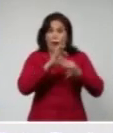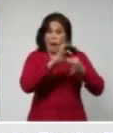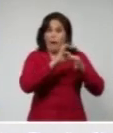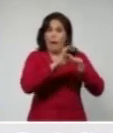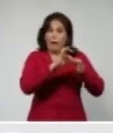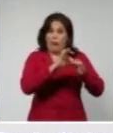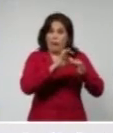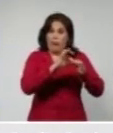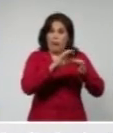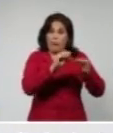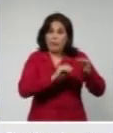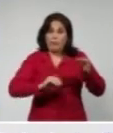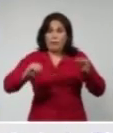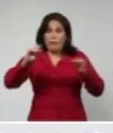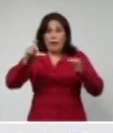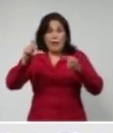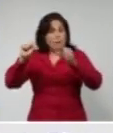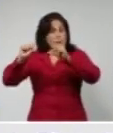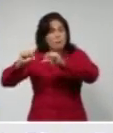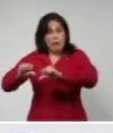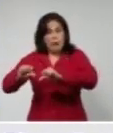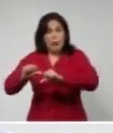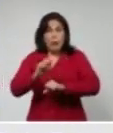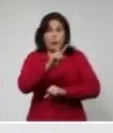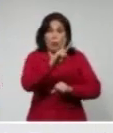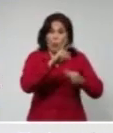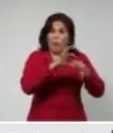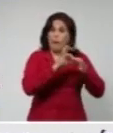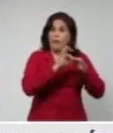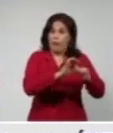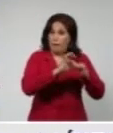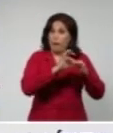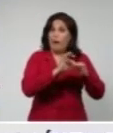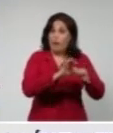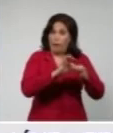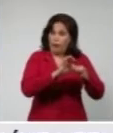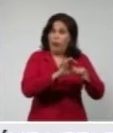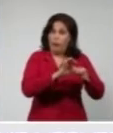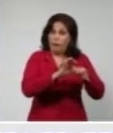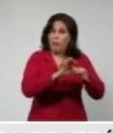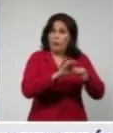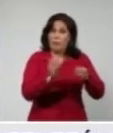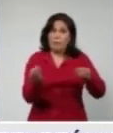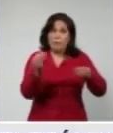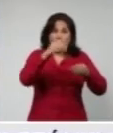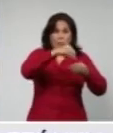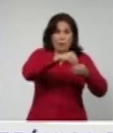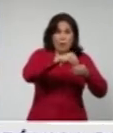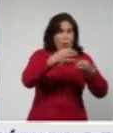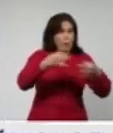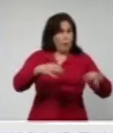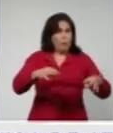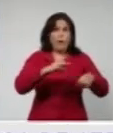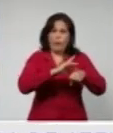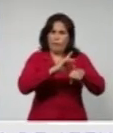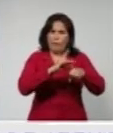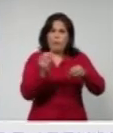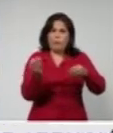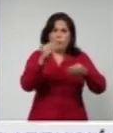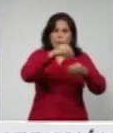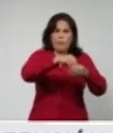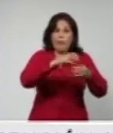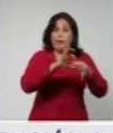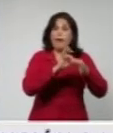Today, 3 patients continue to be in a critical state, with 13 reported as